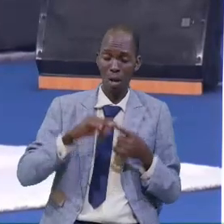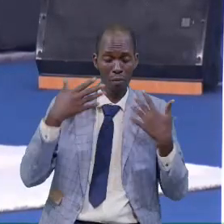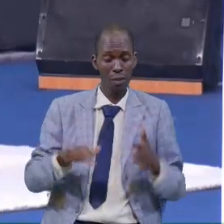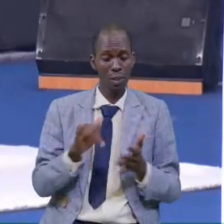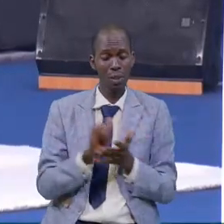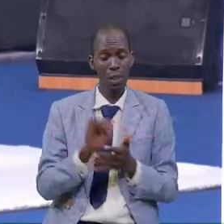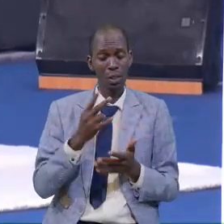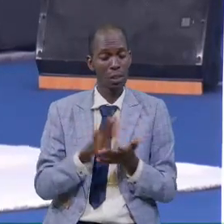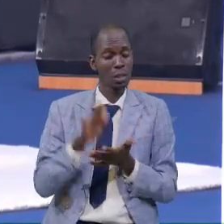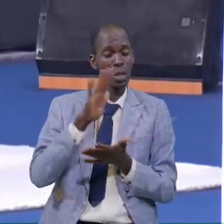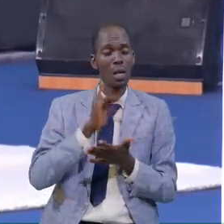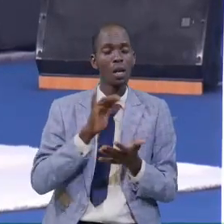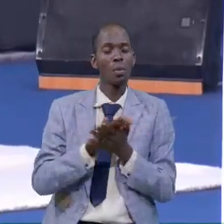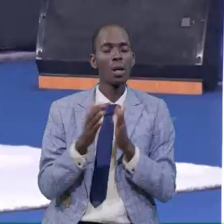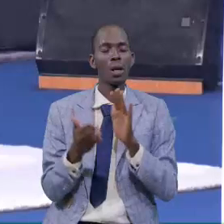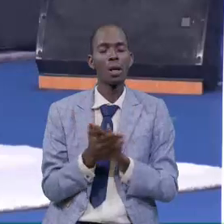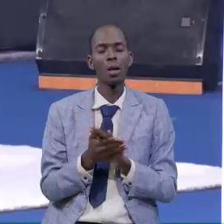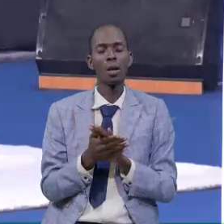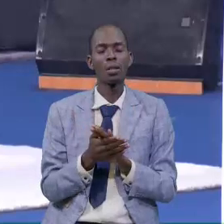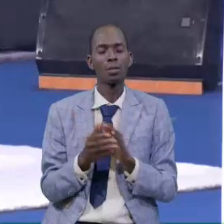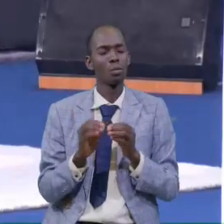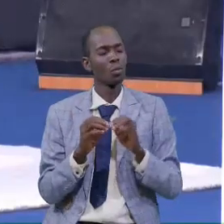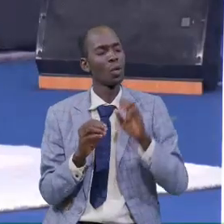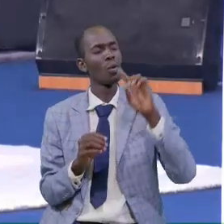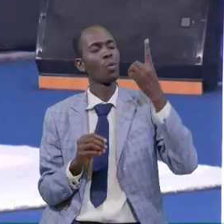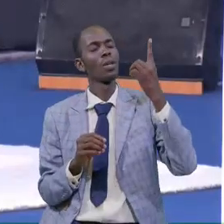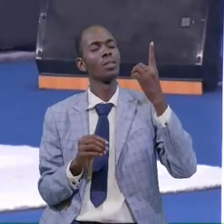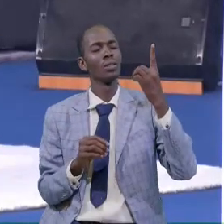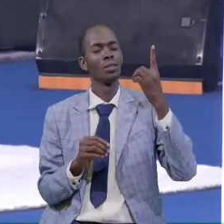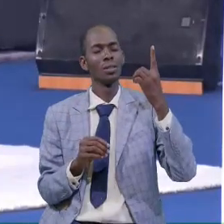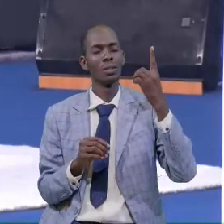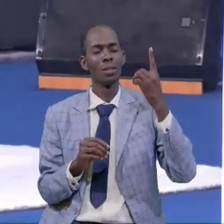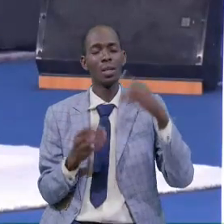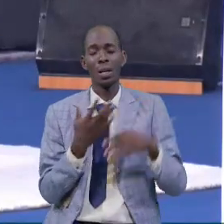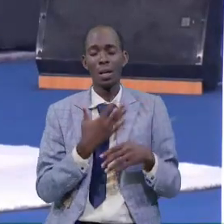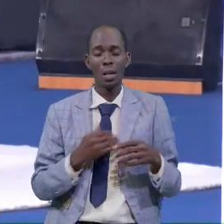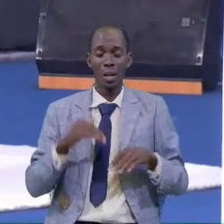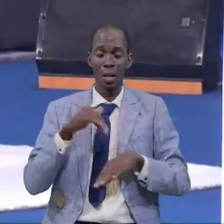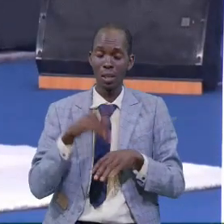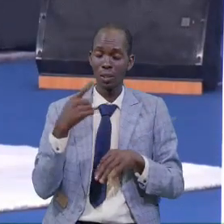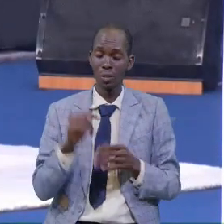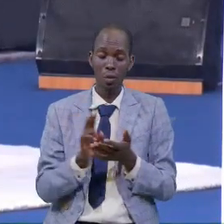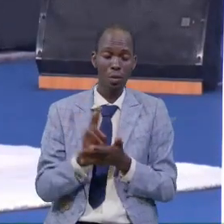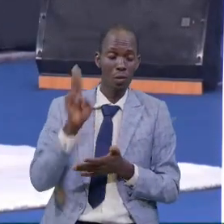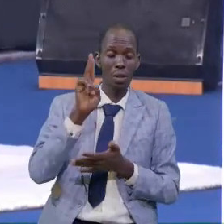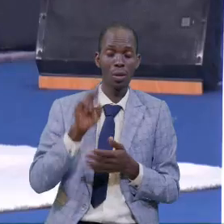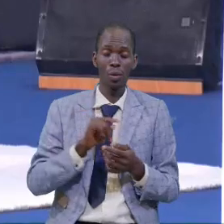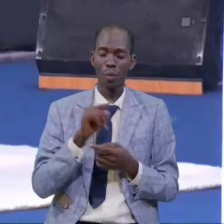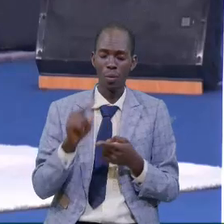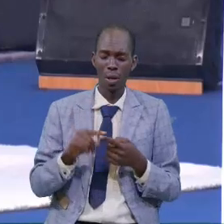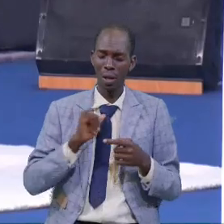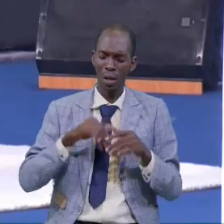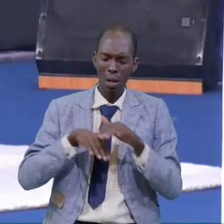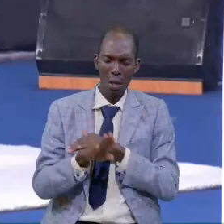became almost the first, second really. And then at the university, when I entered, I didn't do A